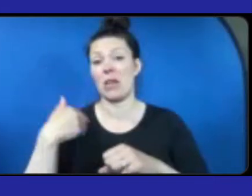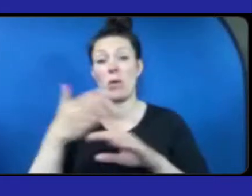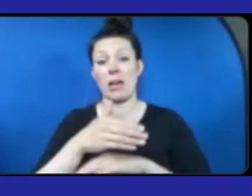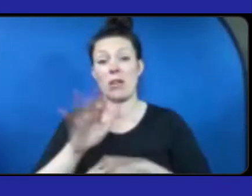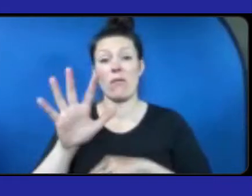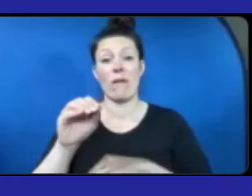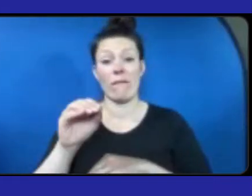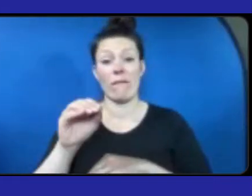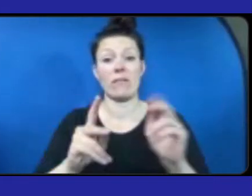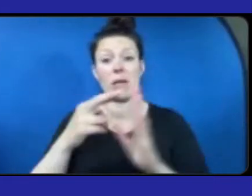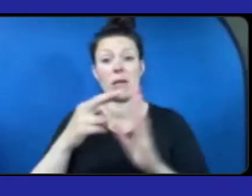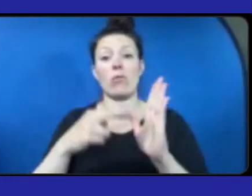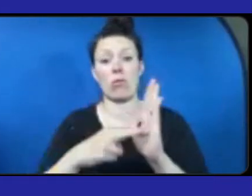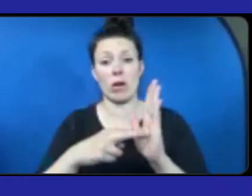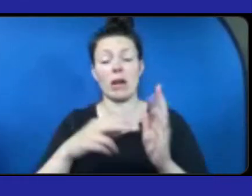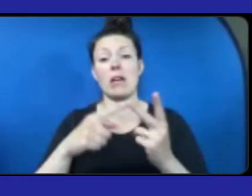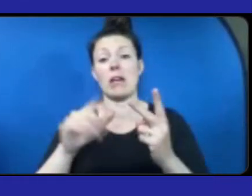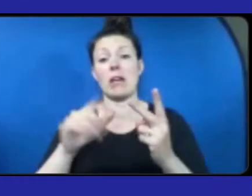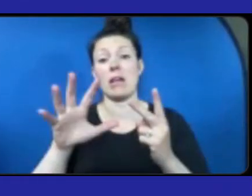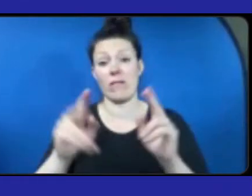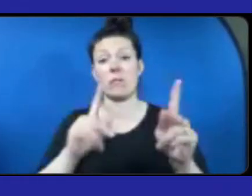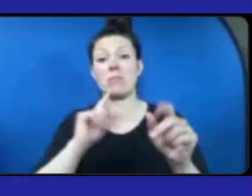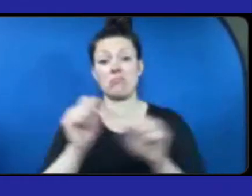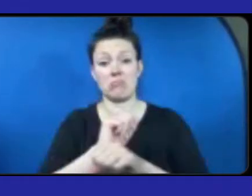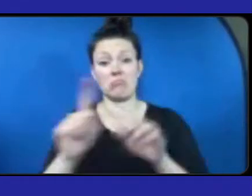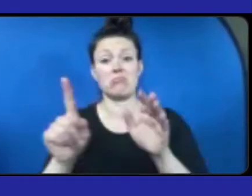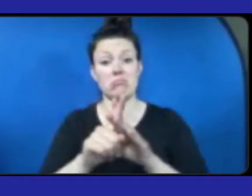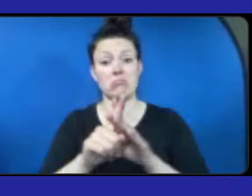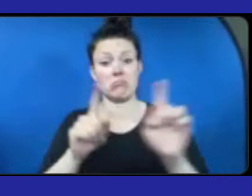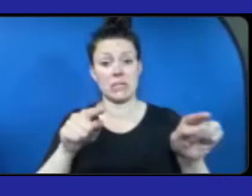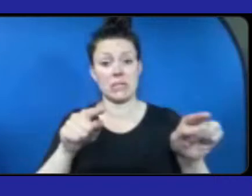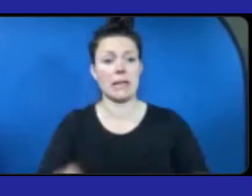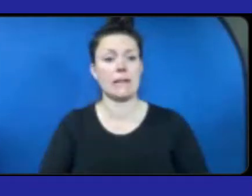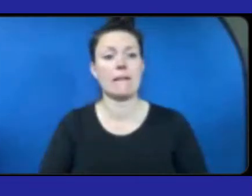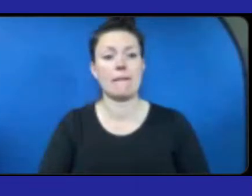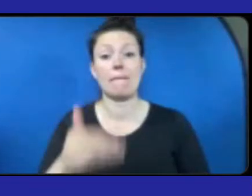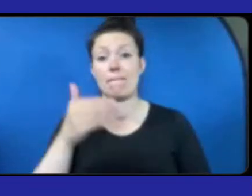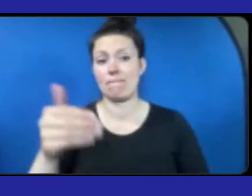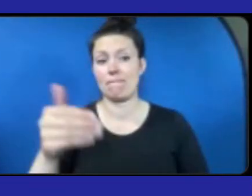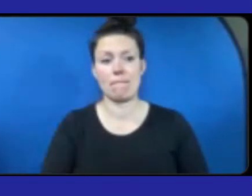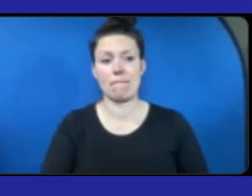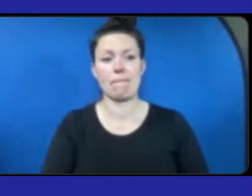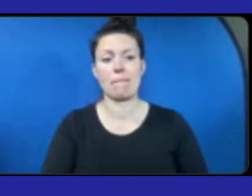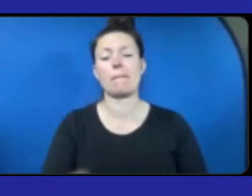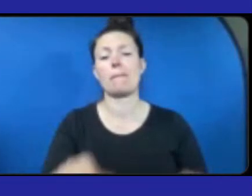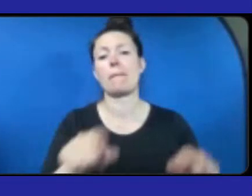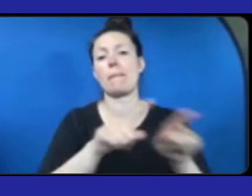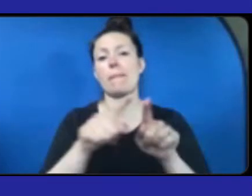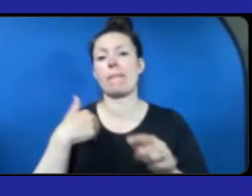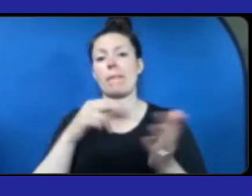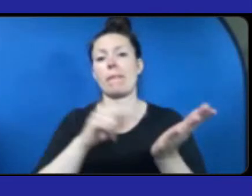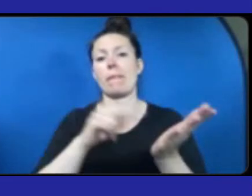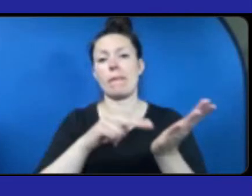50 people register and over 50 people attend. Next slide. We also held the Nurse Antigone Project